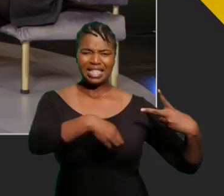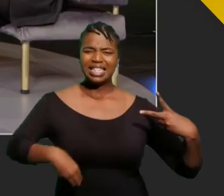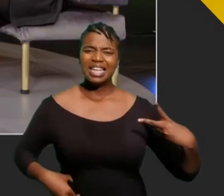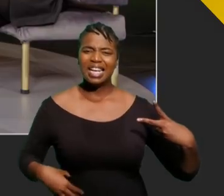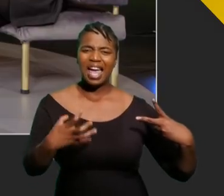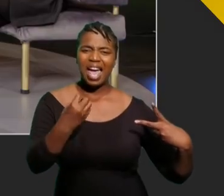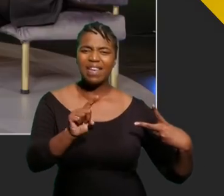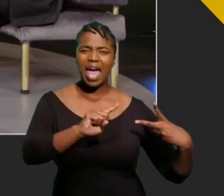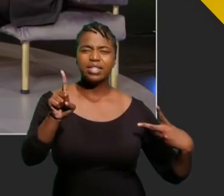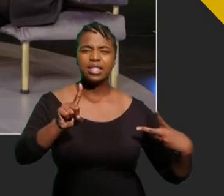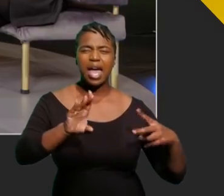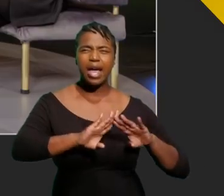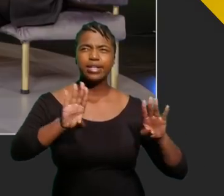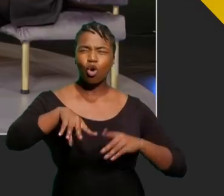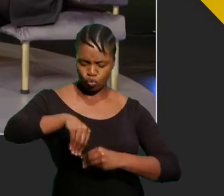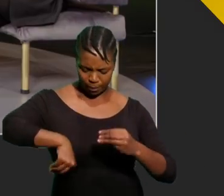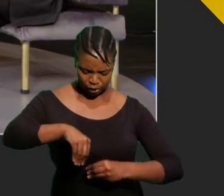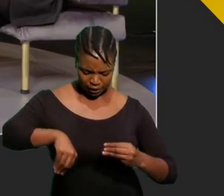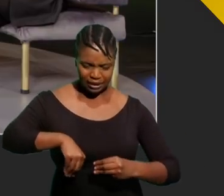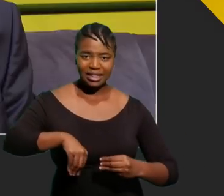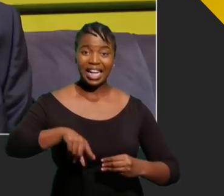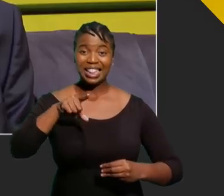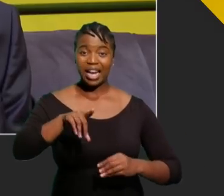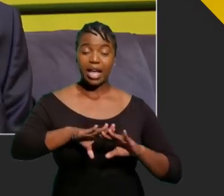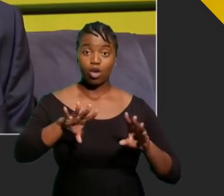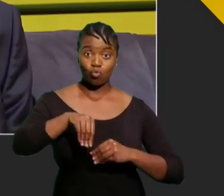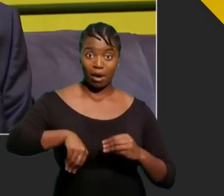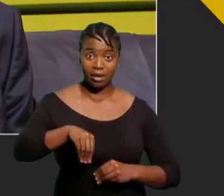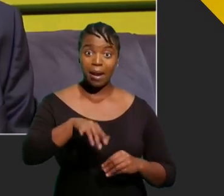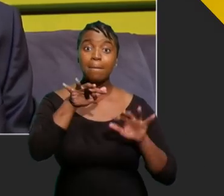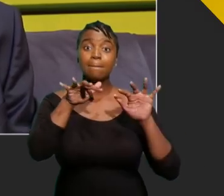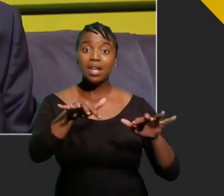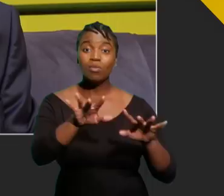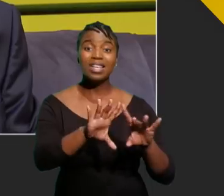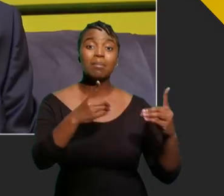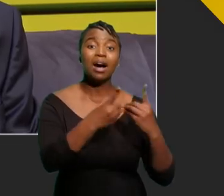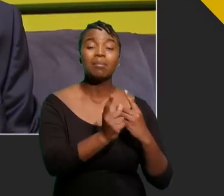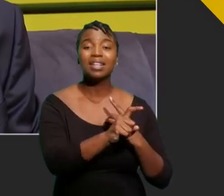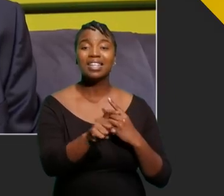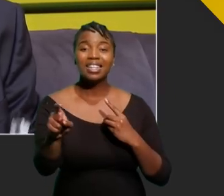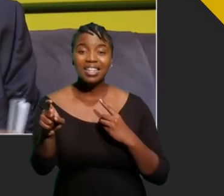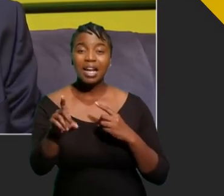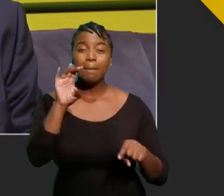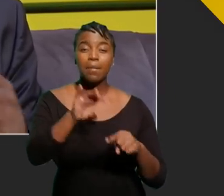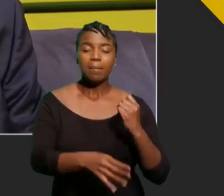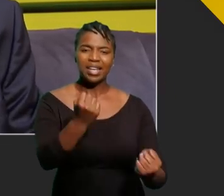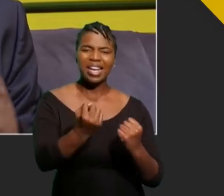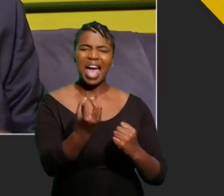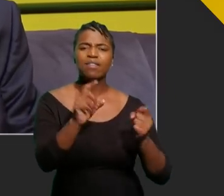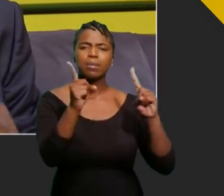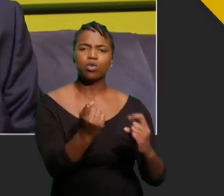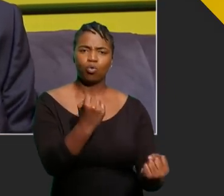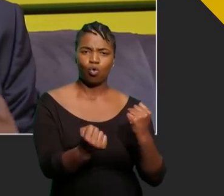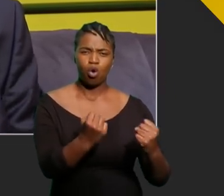called anti-corruption court or something. Mm. So those people who have been found guilty of corruption in departments, there's a special court. Okay. To make sure that these